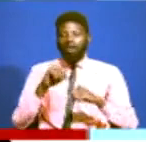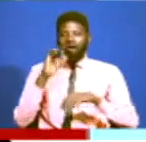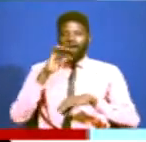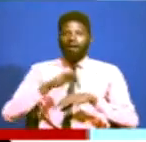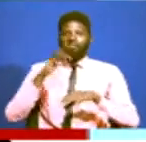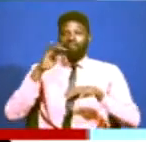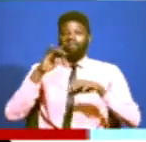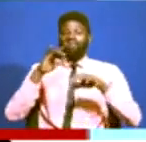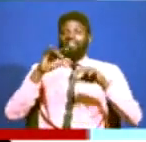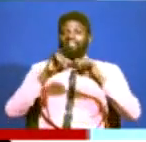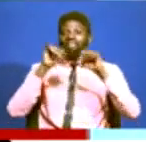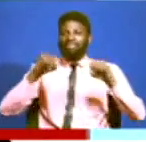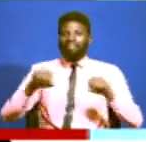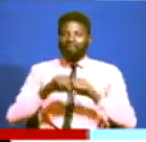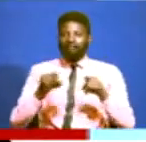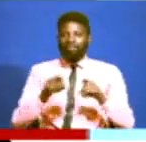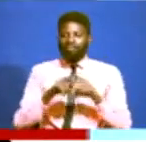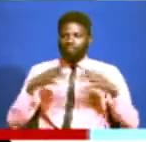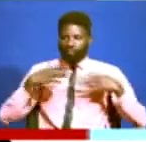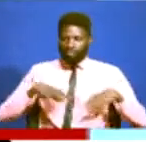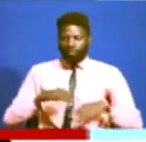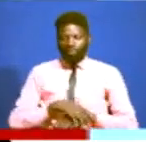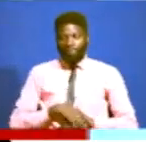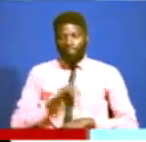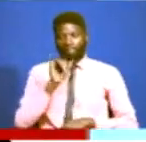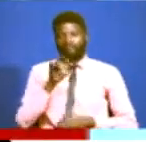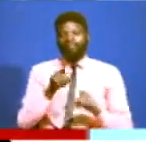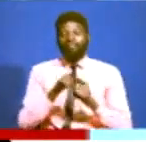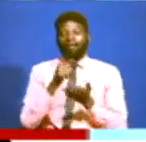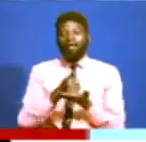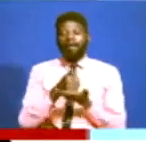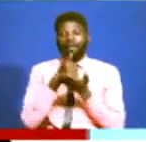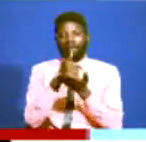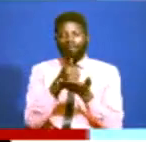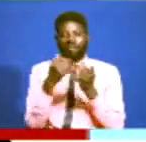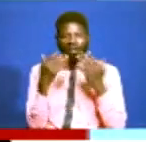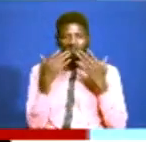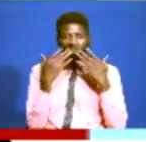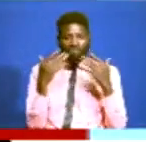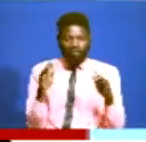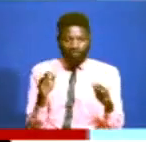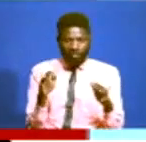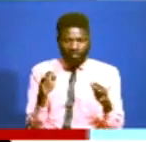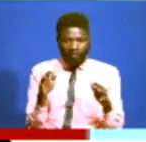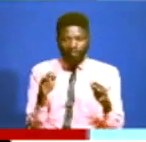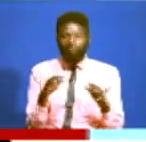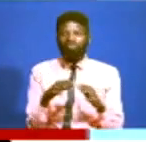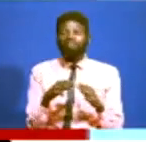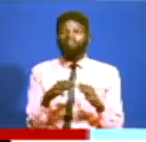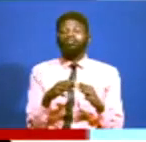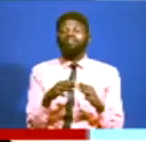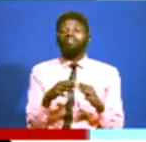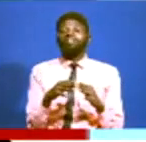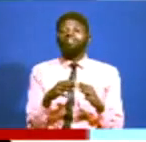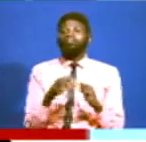citizens. This has consequently contributed significantly to our success as a revenue